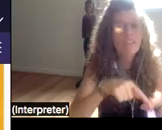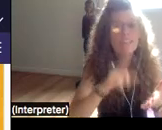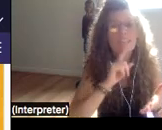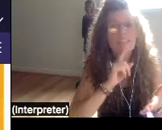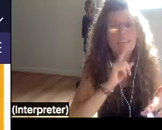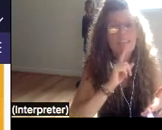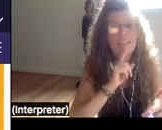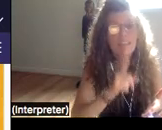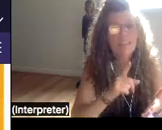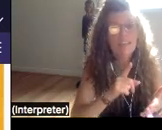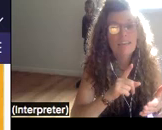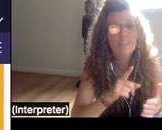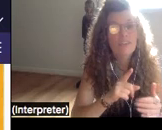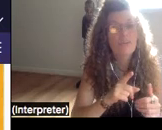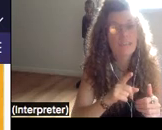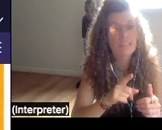So his